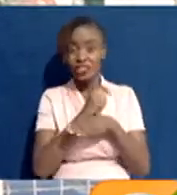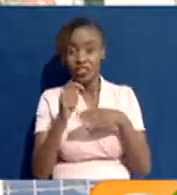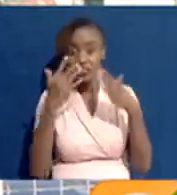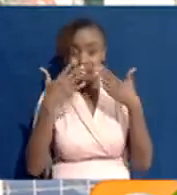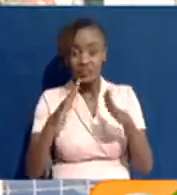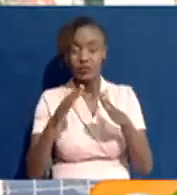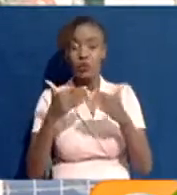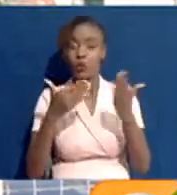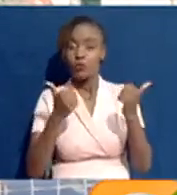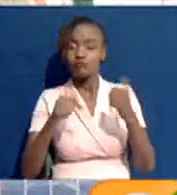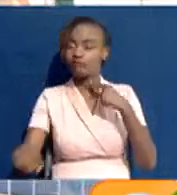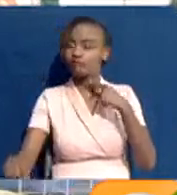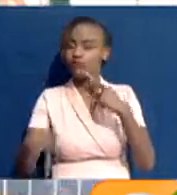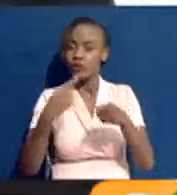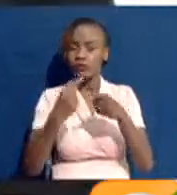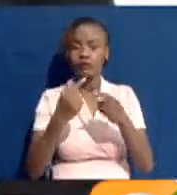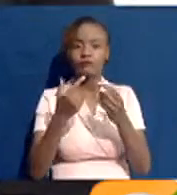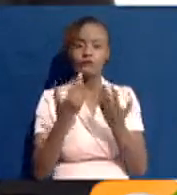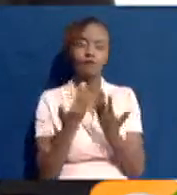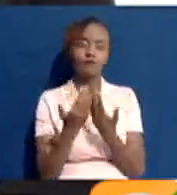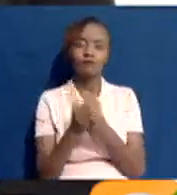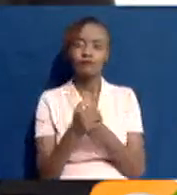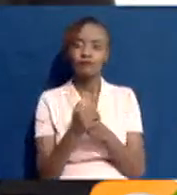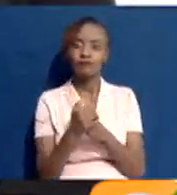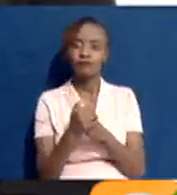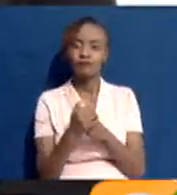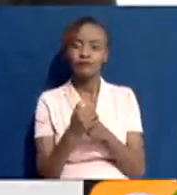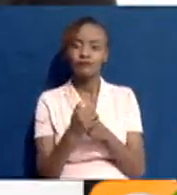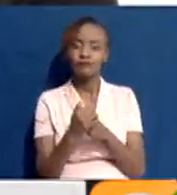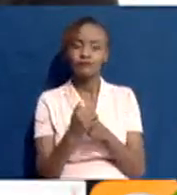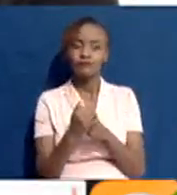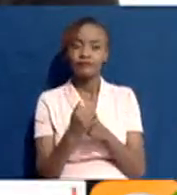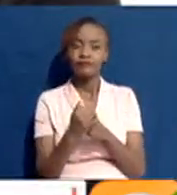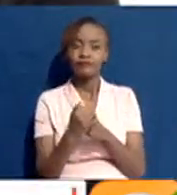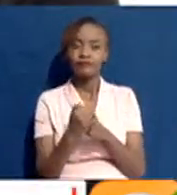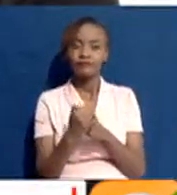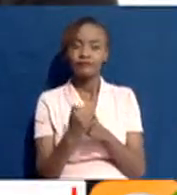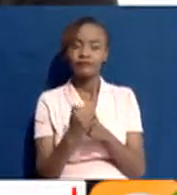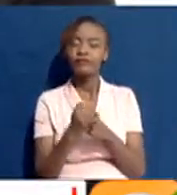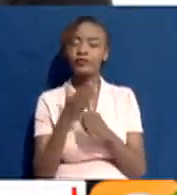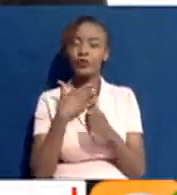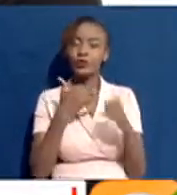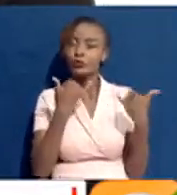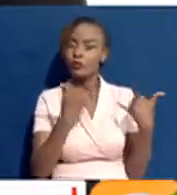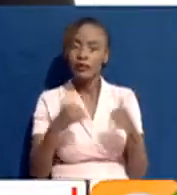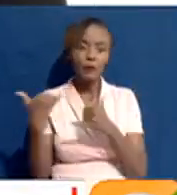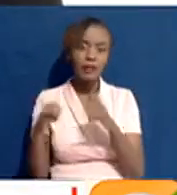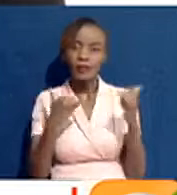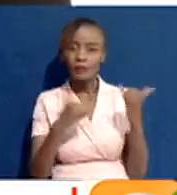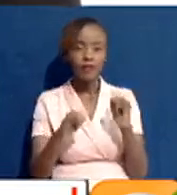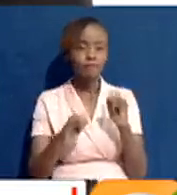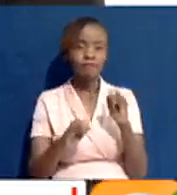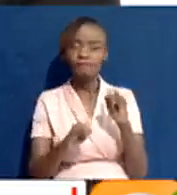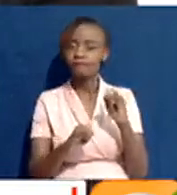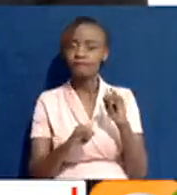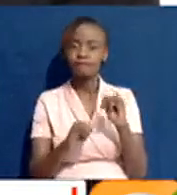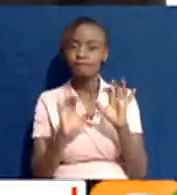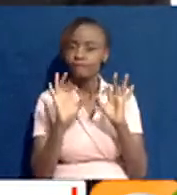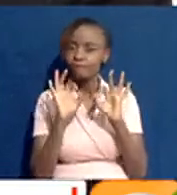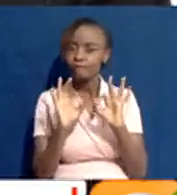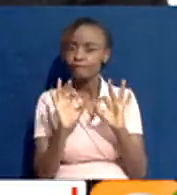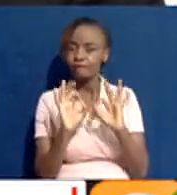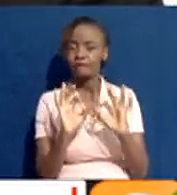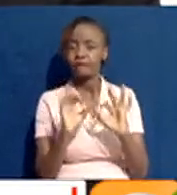our A game, and leave the rest to God. We have to take it a game at a time, play every game like a final. I know everybody here is